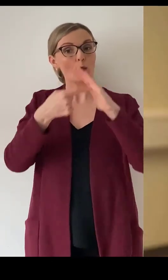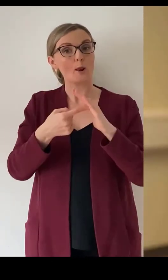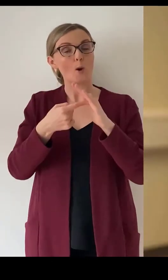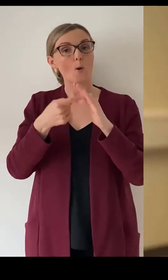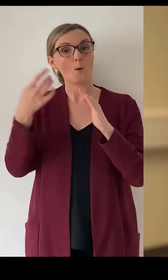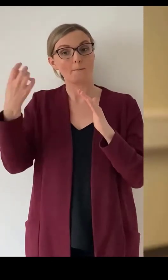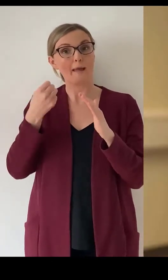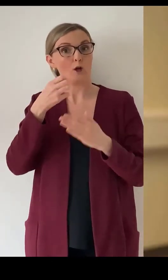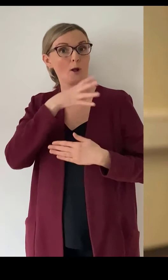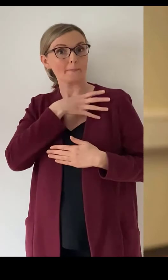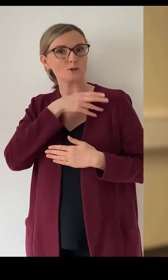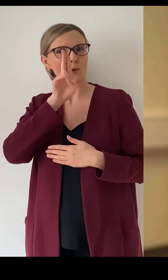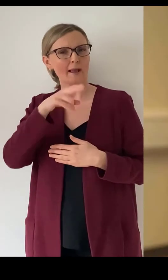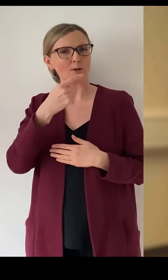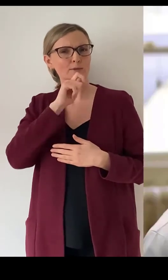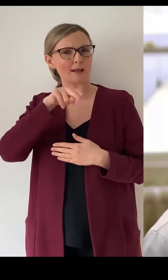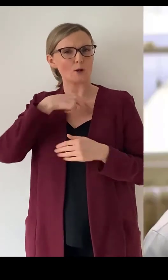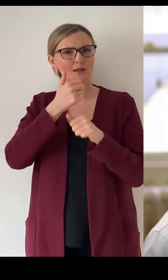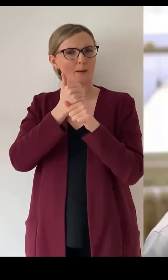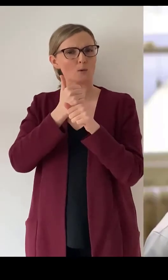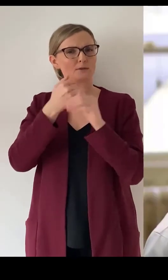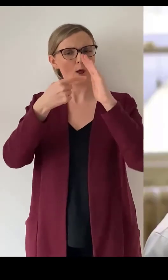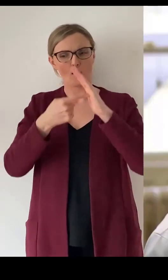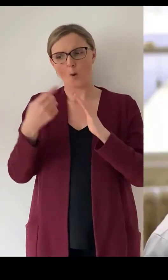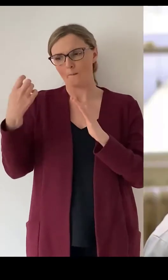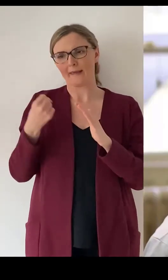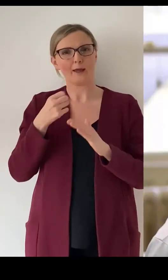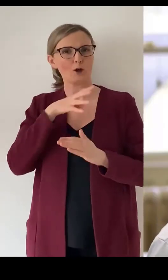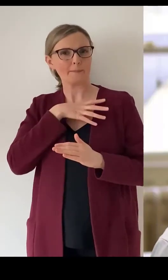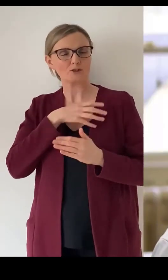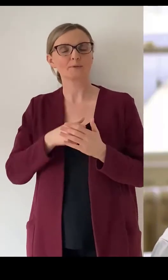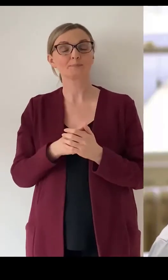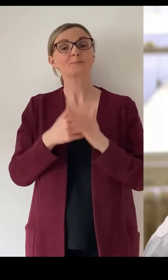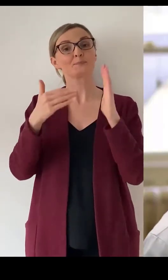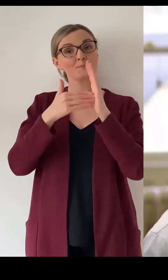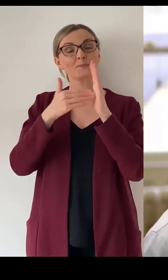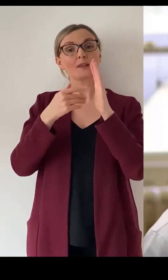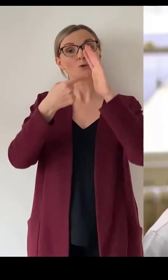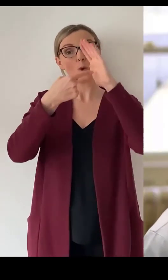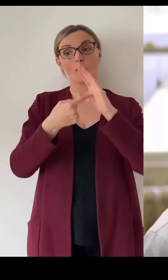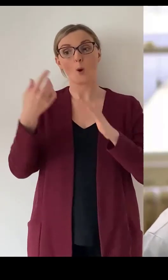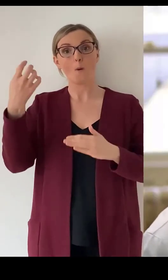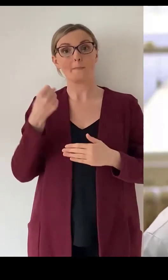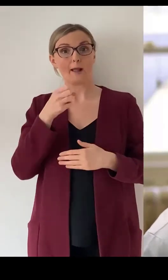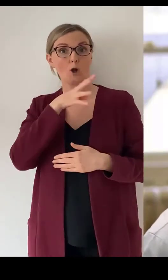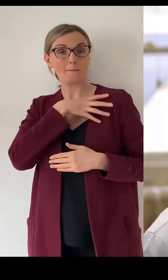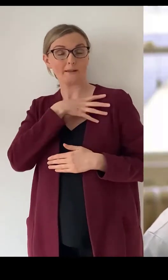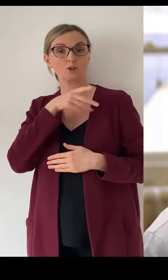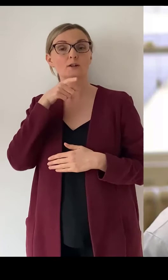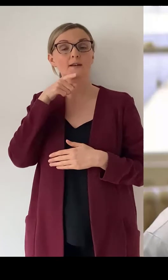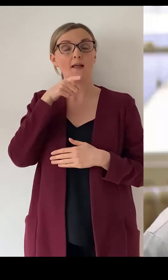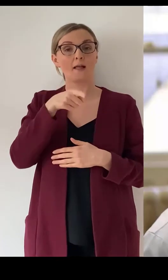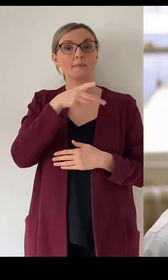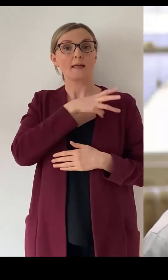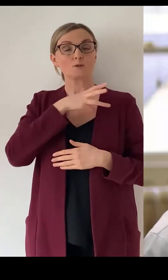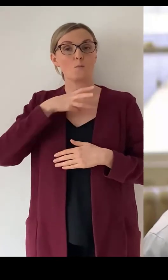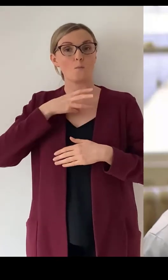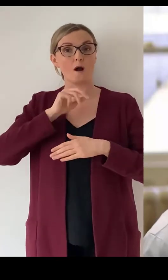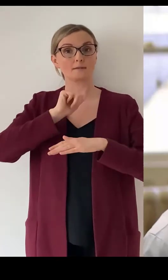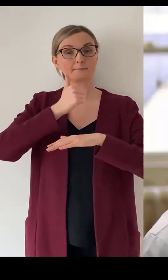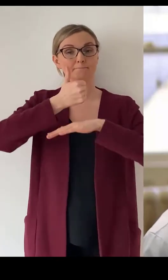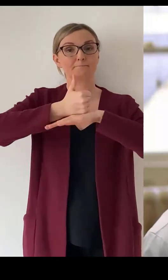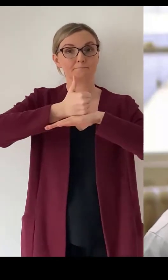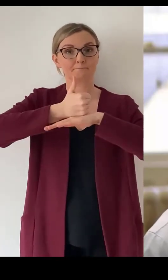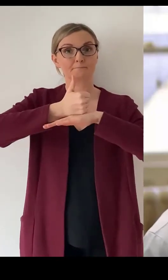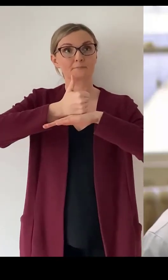Could you tell us about the Low Pay Commission? Sure. So the Low Pay Commission was a commission that was developed